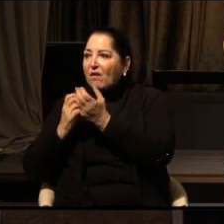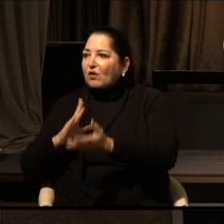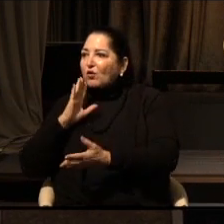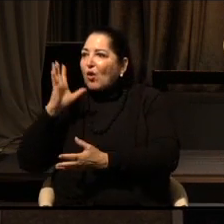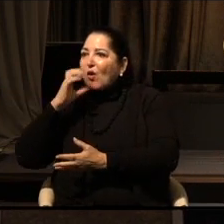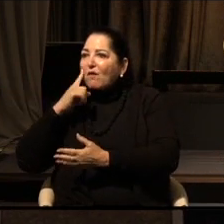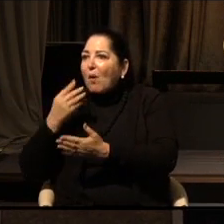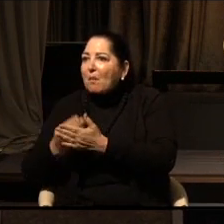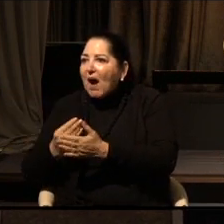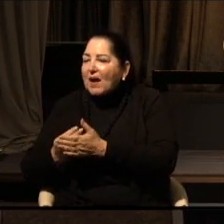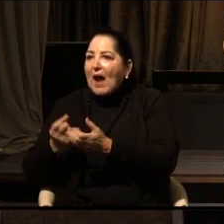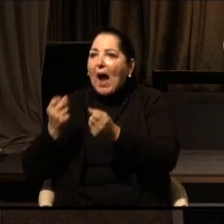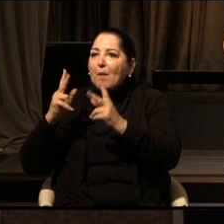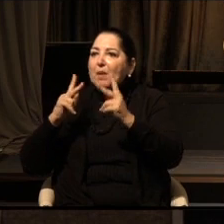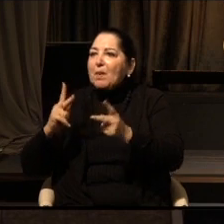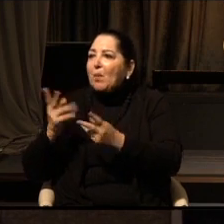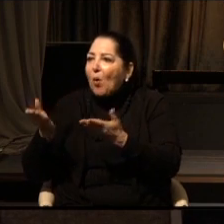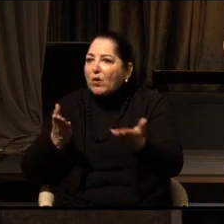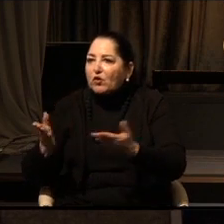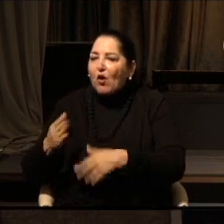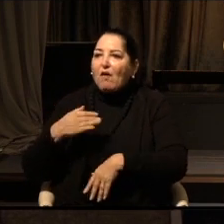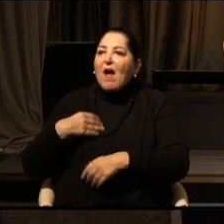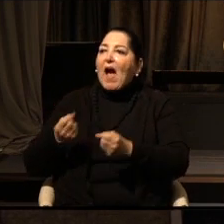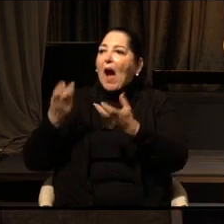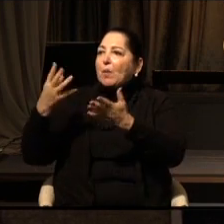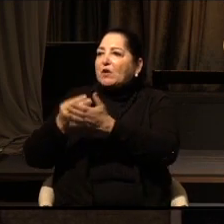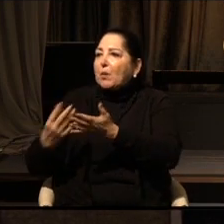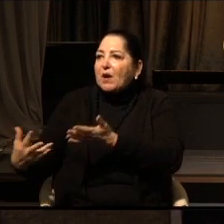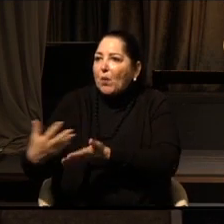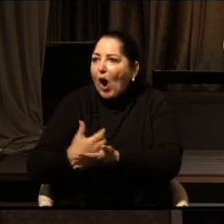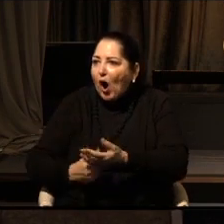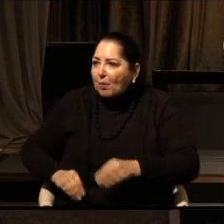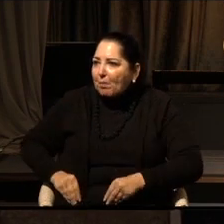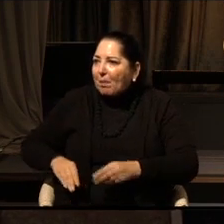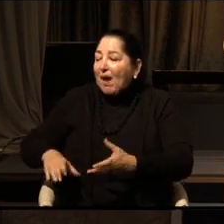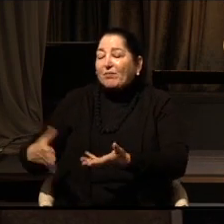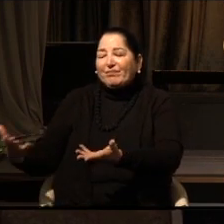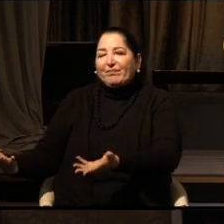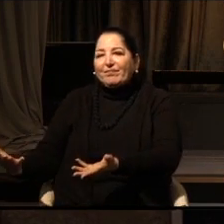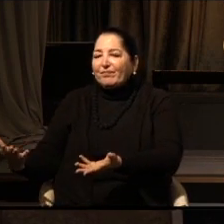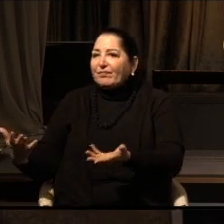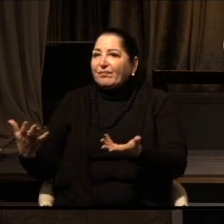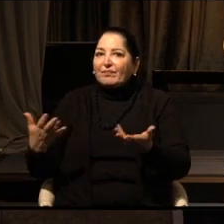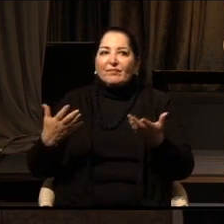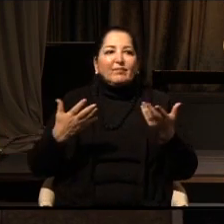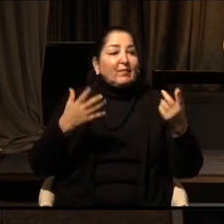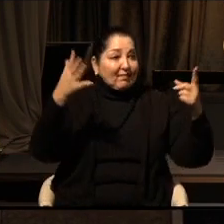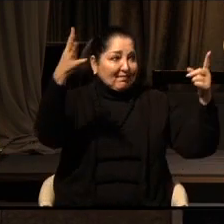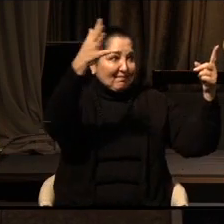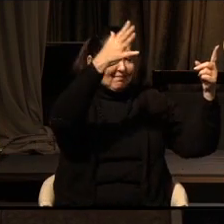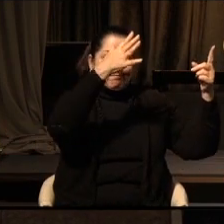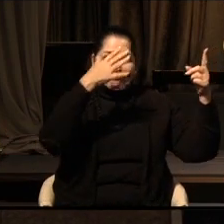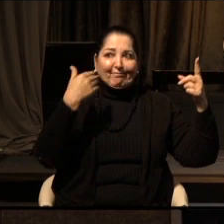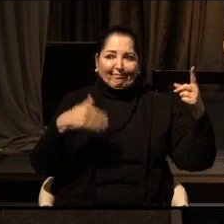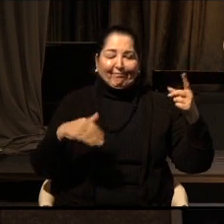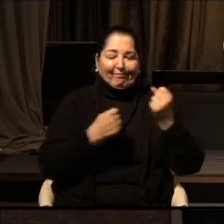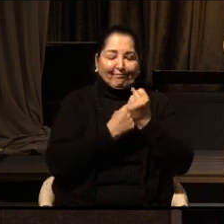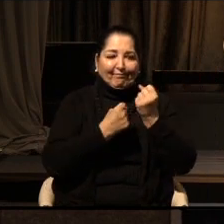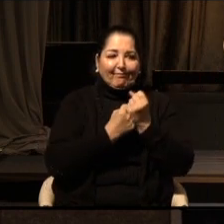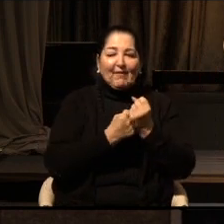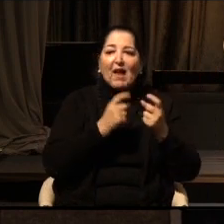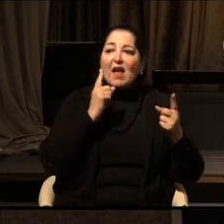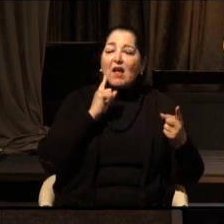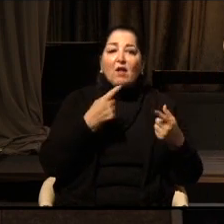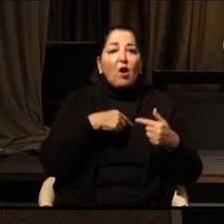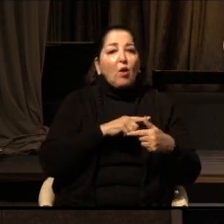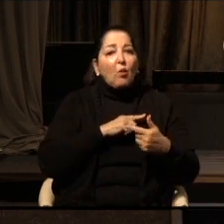dollars earned? A system where organizational values are truly aligned with those of our communities and with the